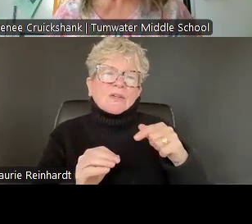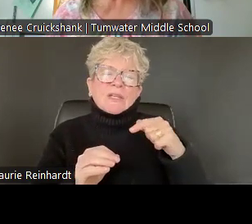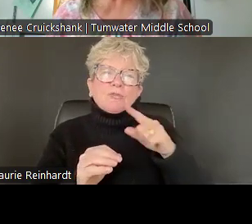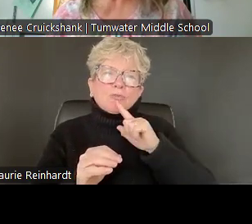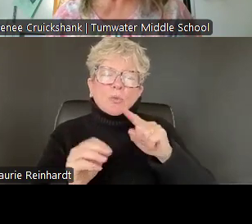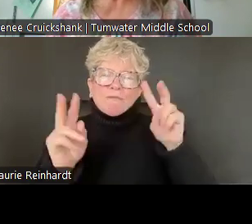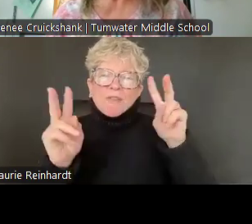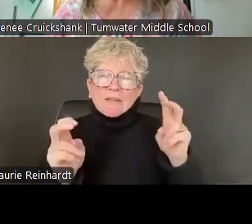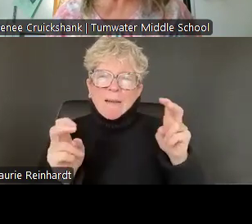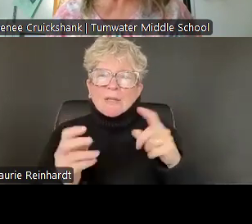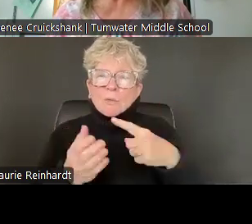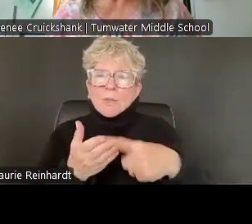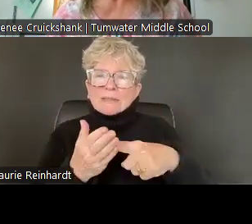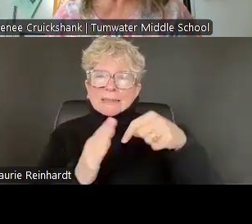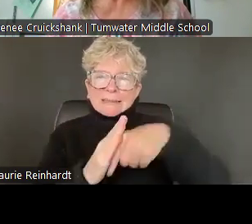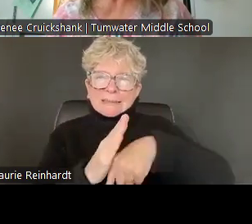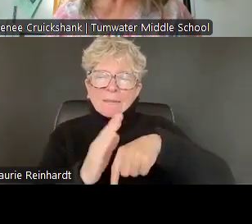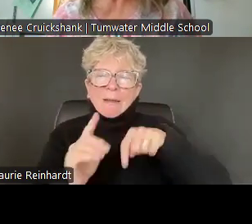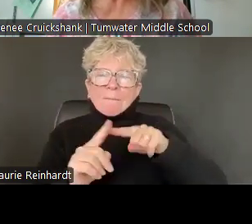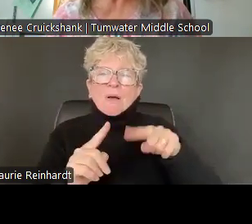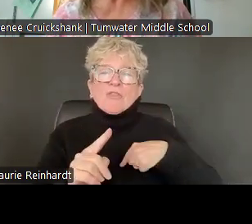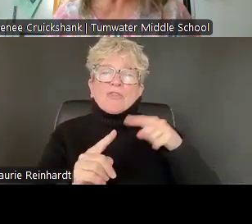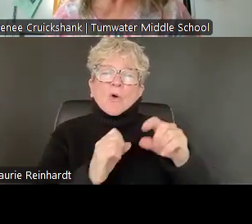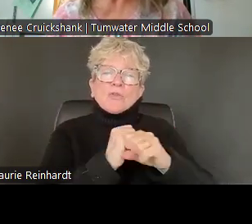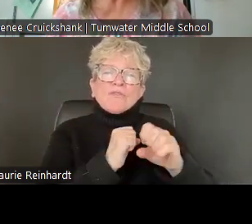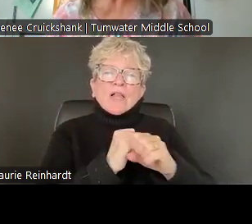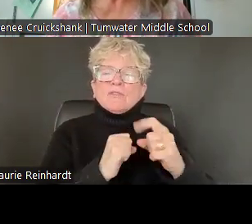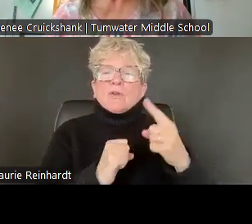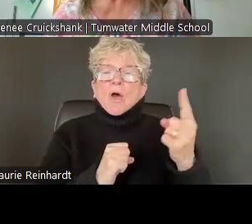had kids sometimes who had not ever been in my class show up to pick up a